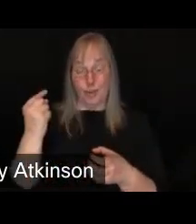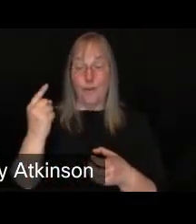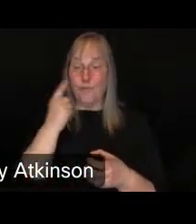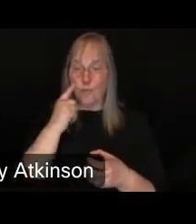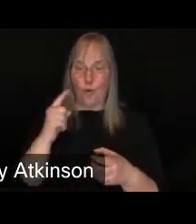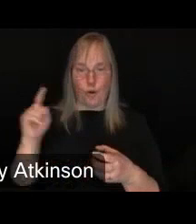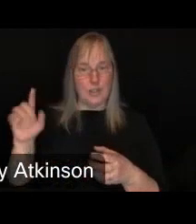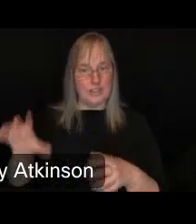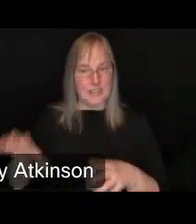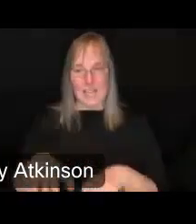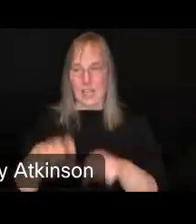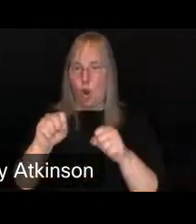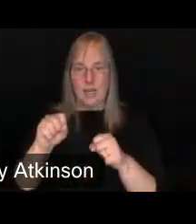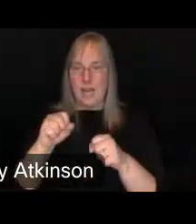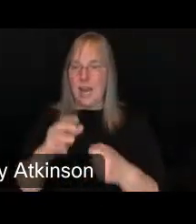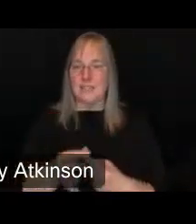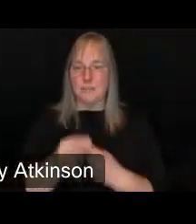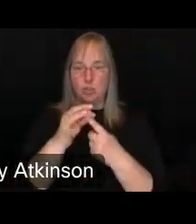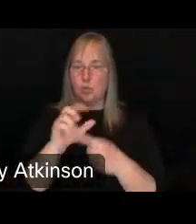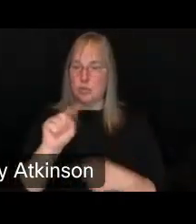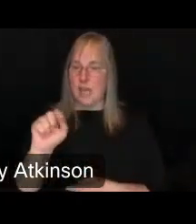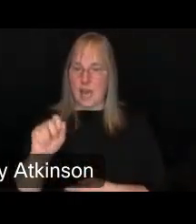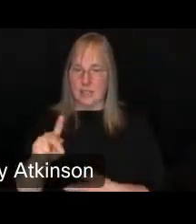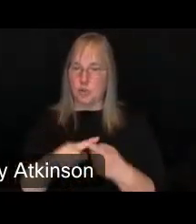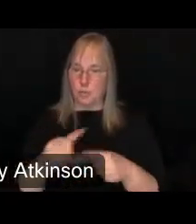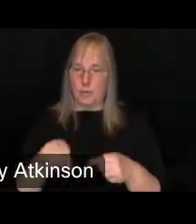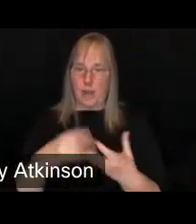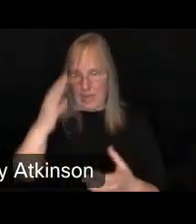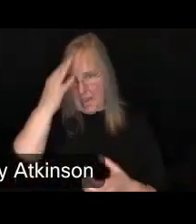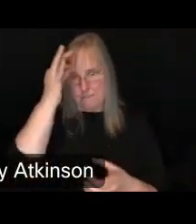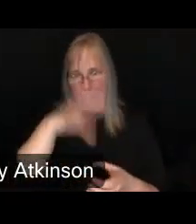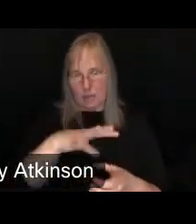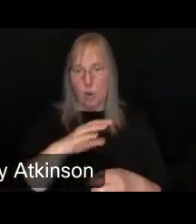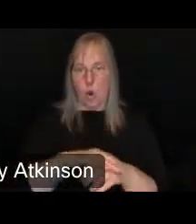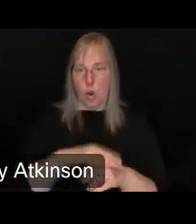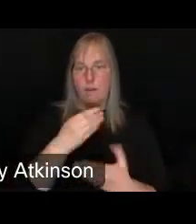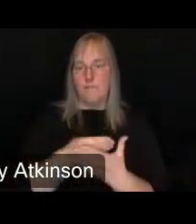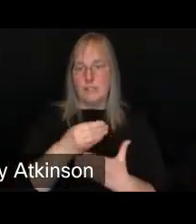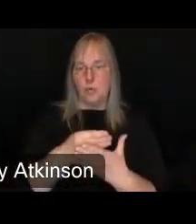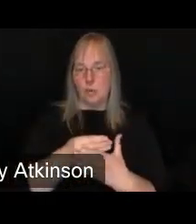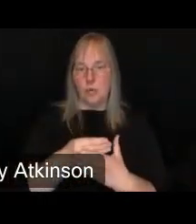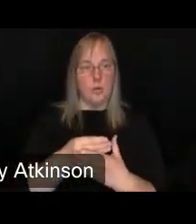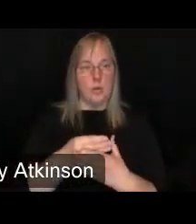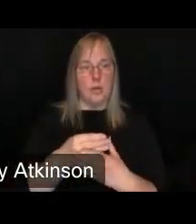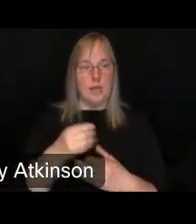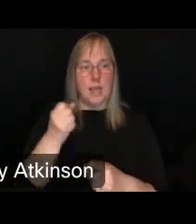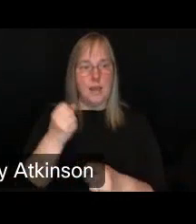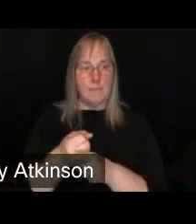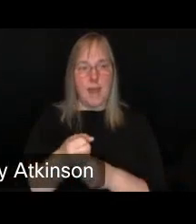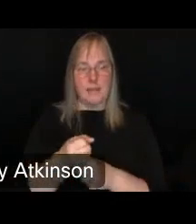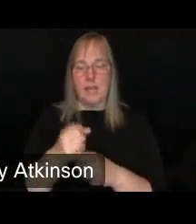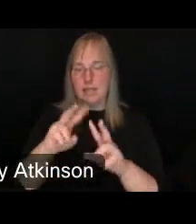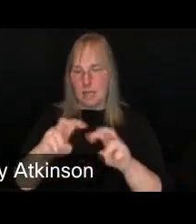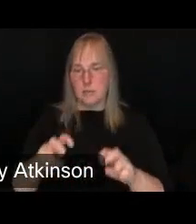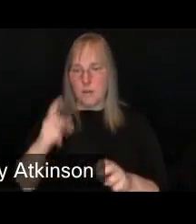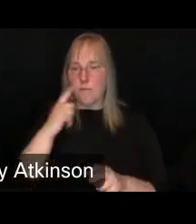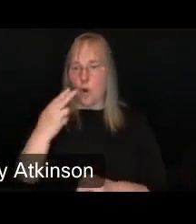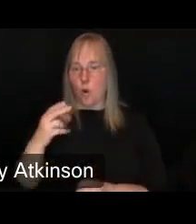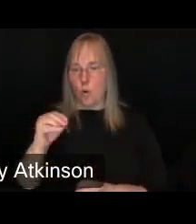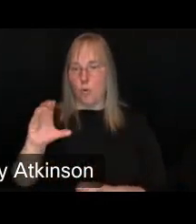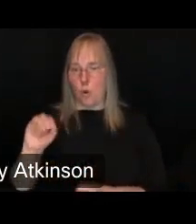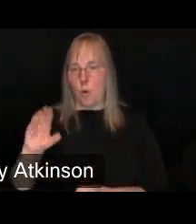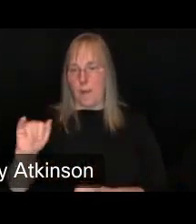special task there to provide input on the fiscal impact analysis for Hoku by Design. It